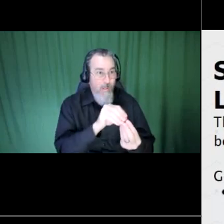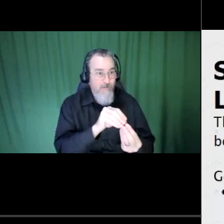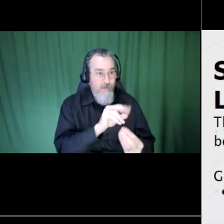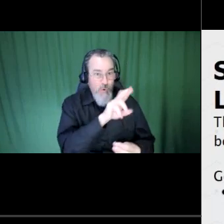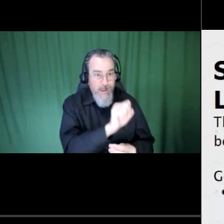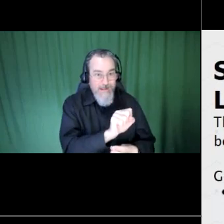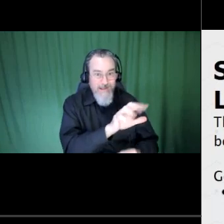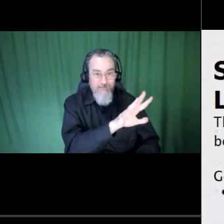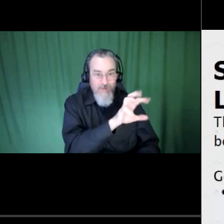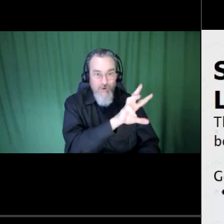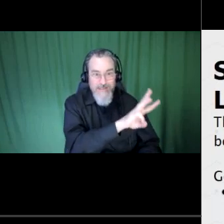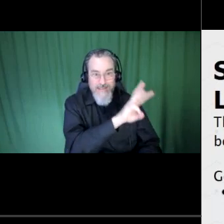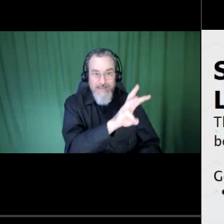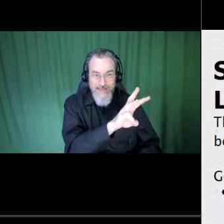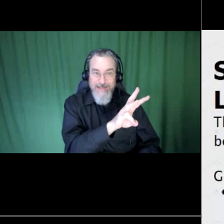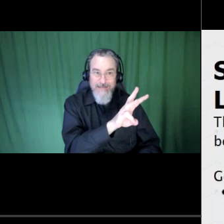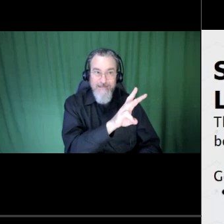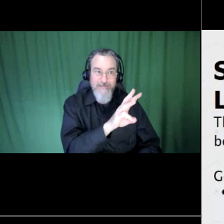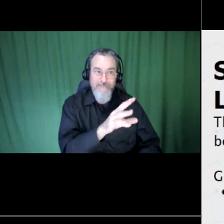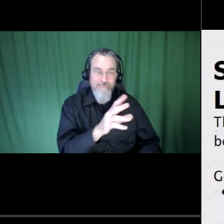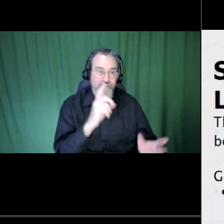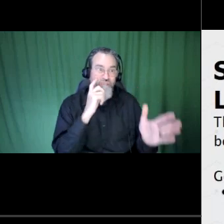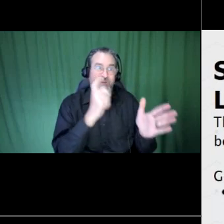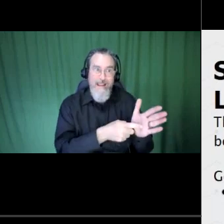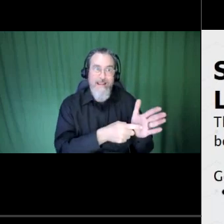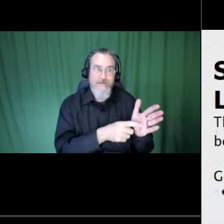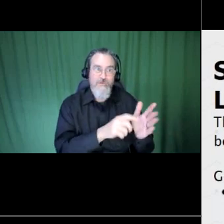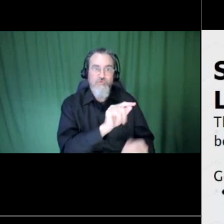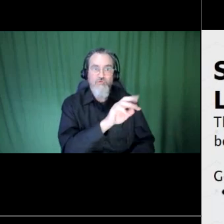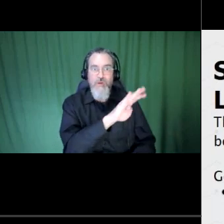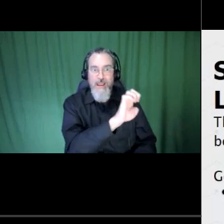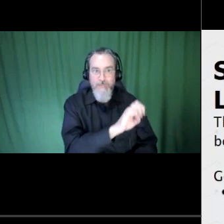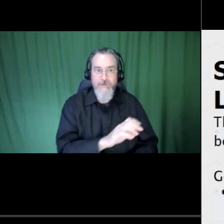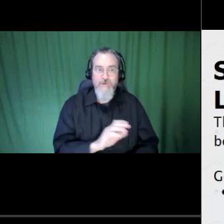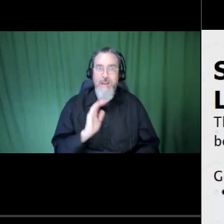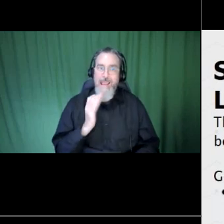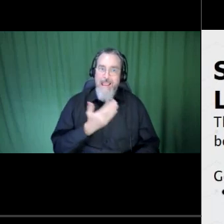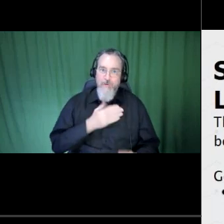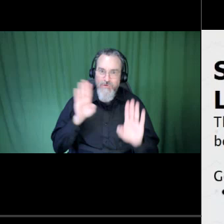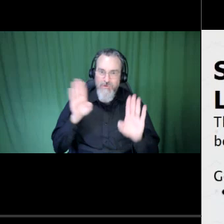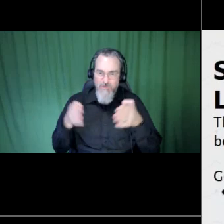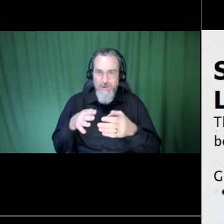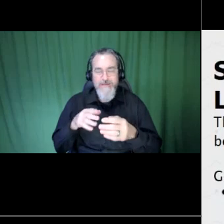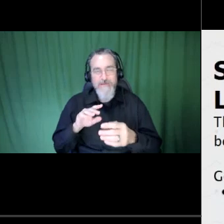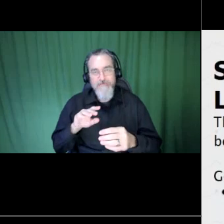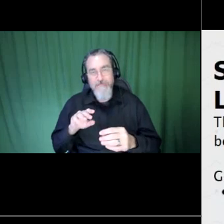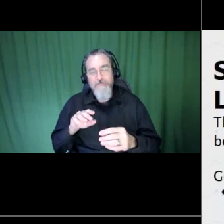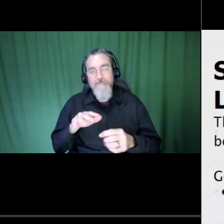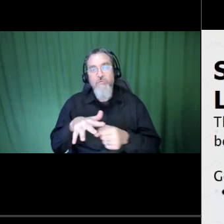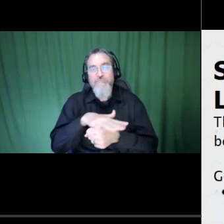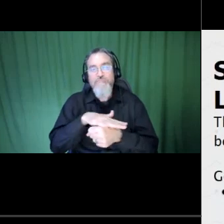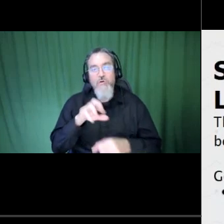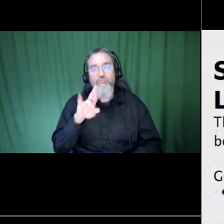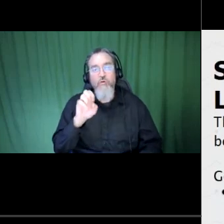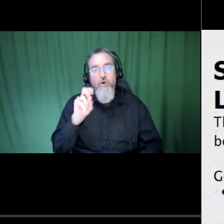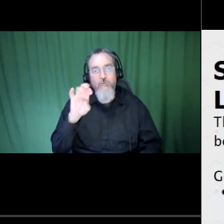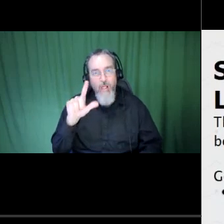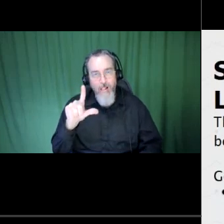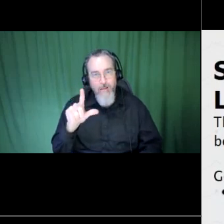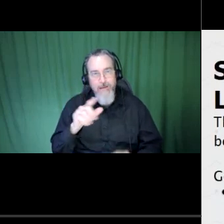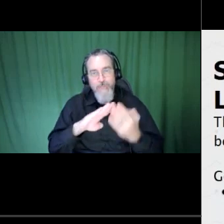geographical focus is covering most of Alaska, focused on those rural areas and remote communities. And in terms of why Alaska is essential for this type of